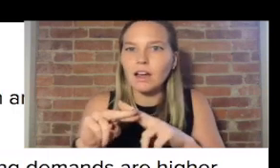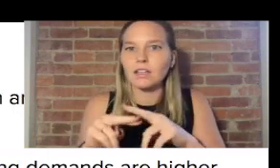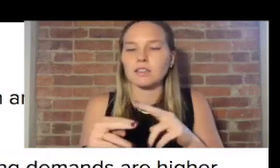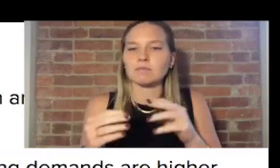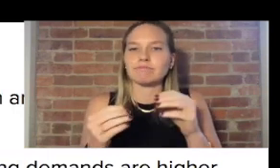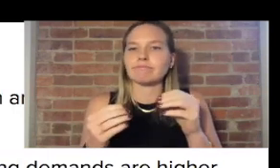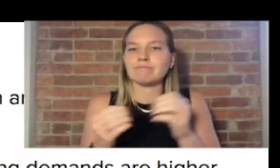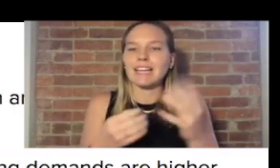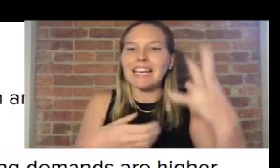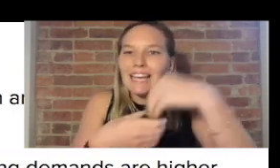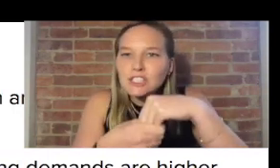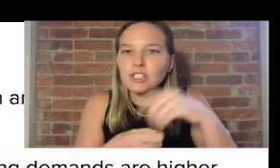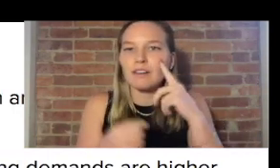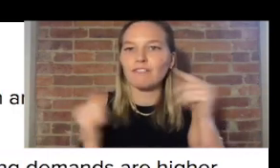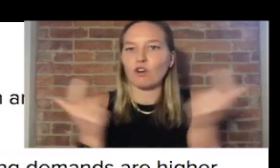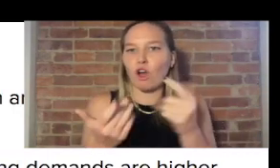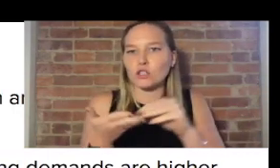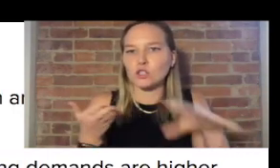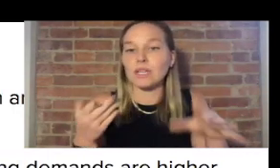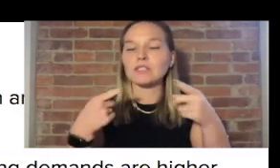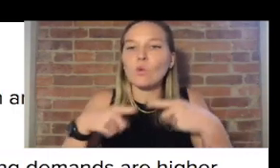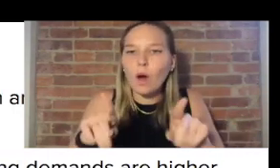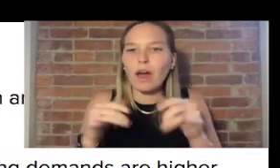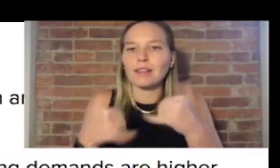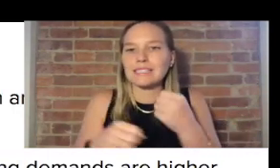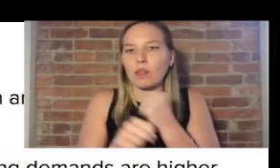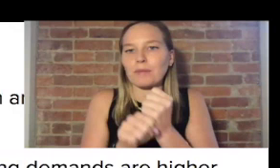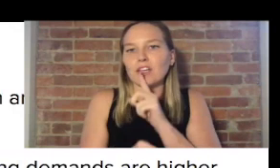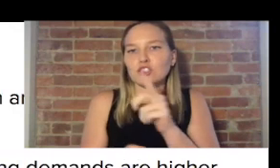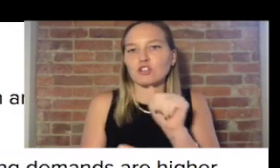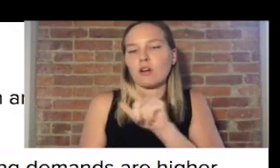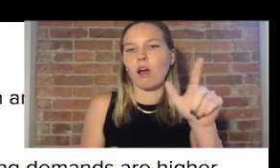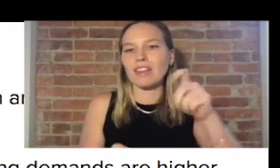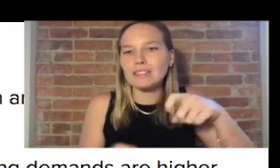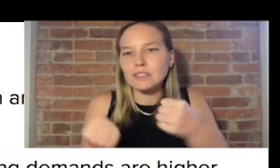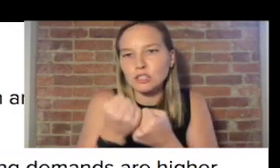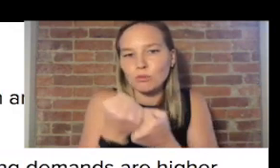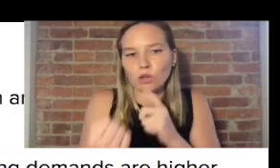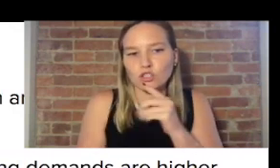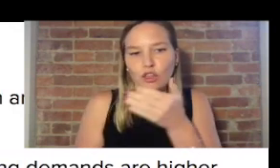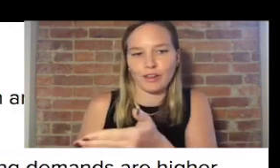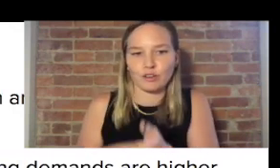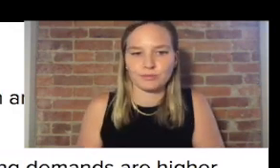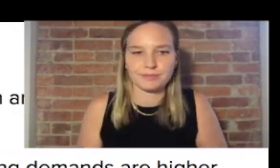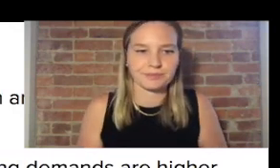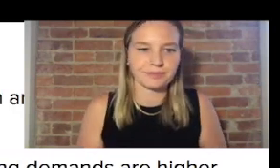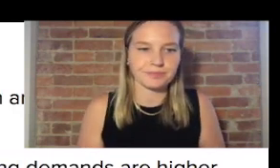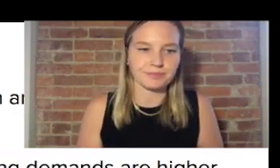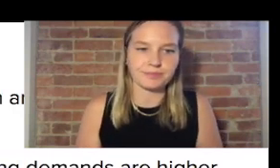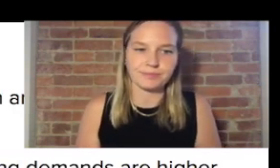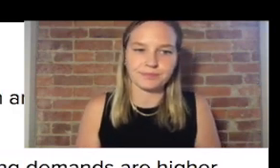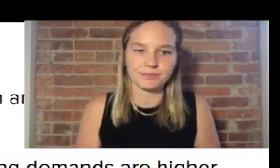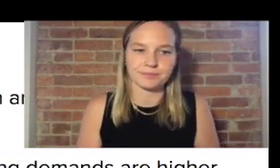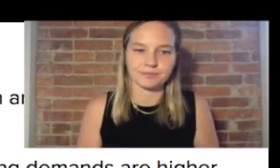How to make your lessons interactive, fun, and engaging for all learners, while still making sure that all